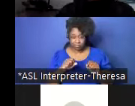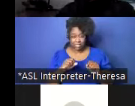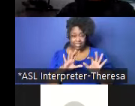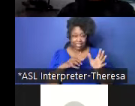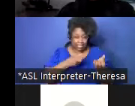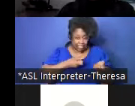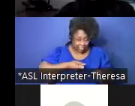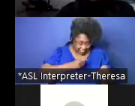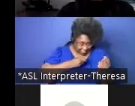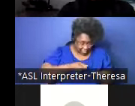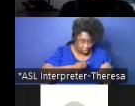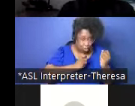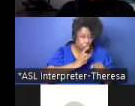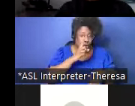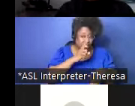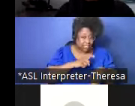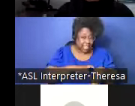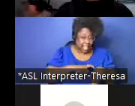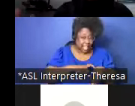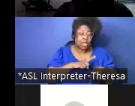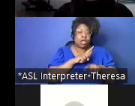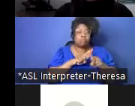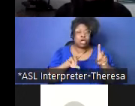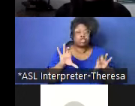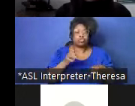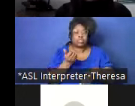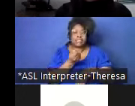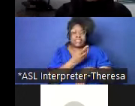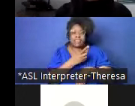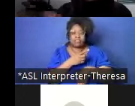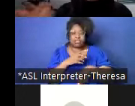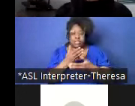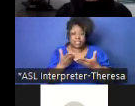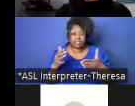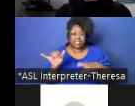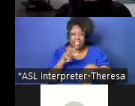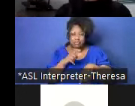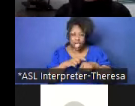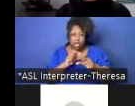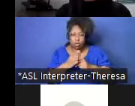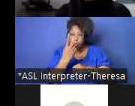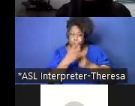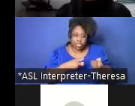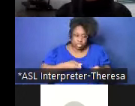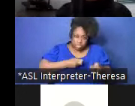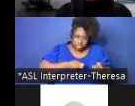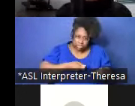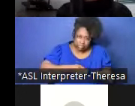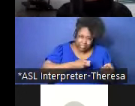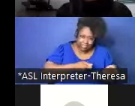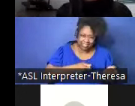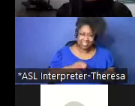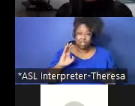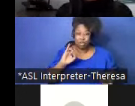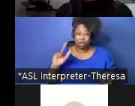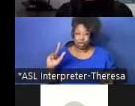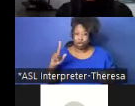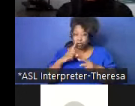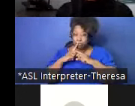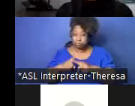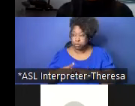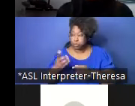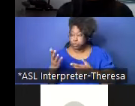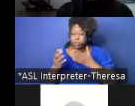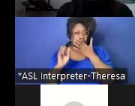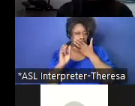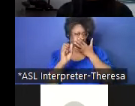accomplish multiple things when you do that and not have to do it over and over again. Oh, Carl, I see you came off mute. Yes, I